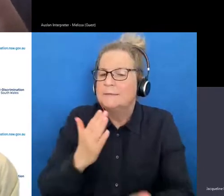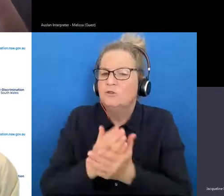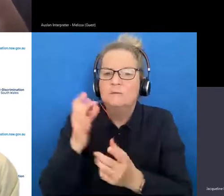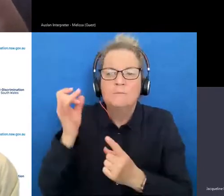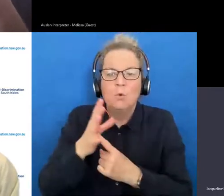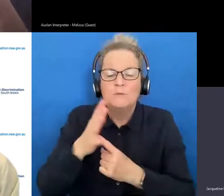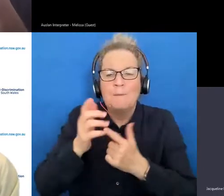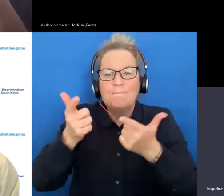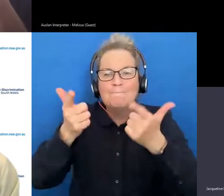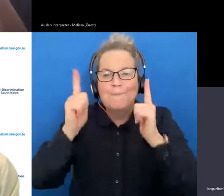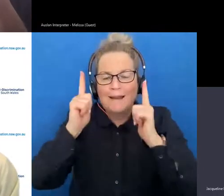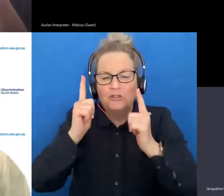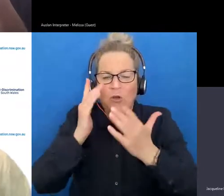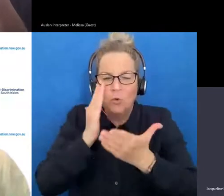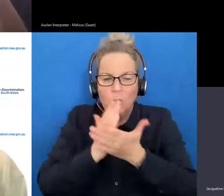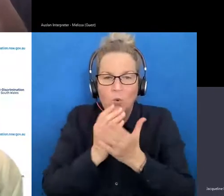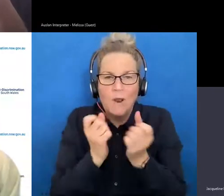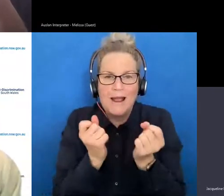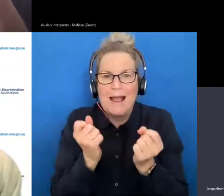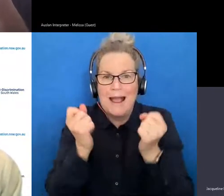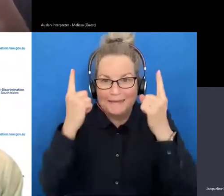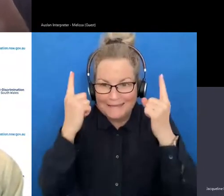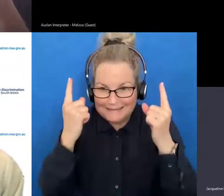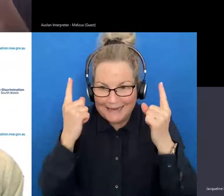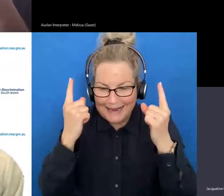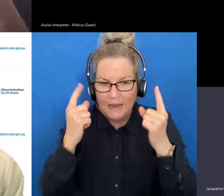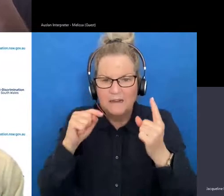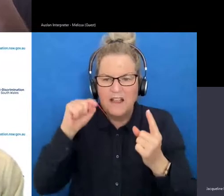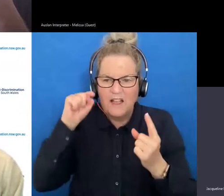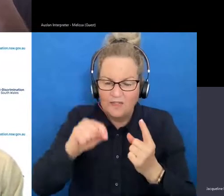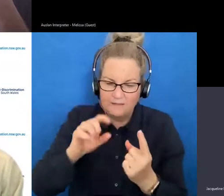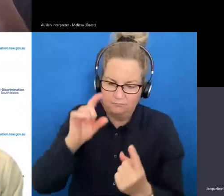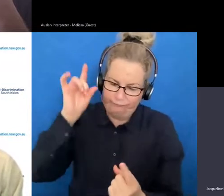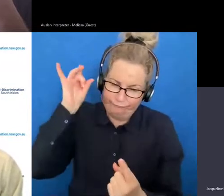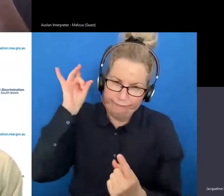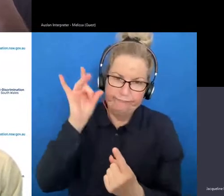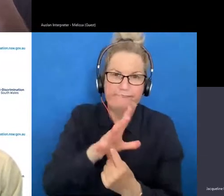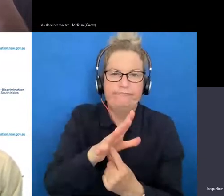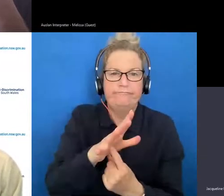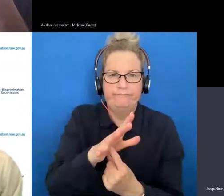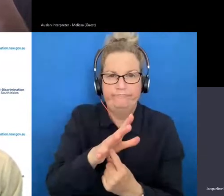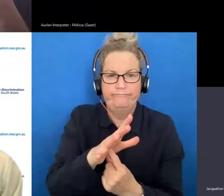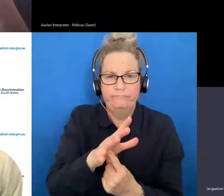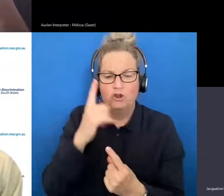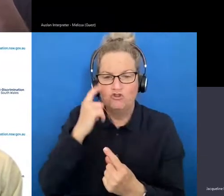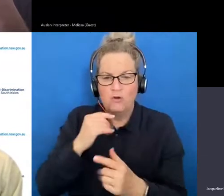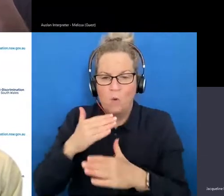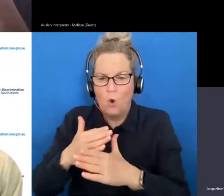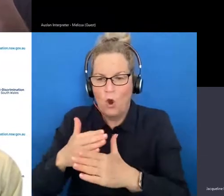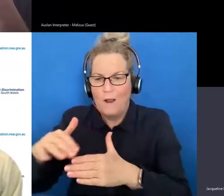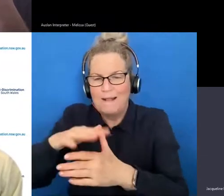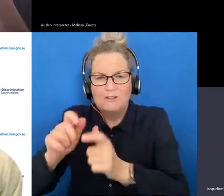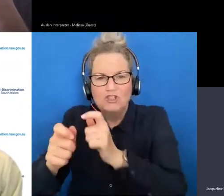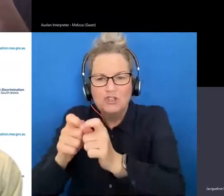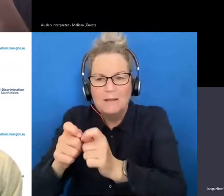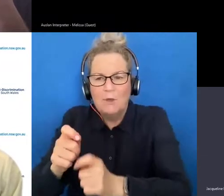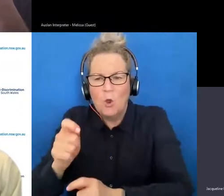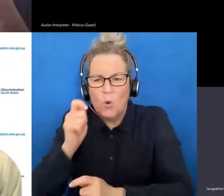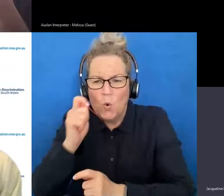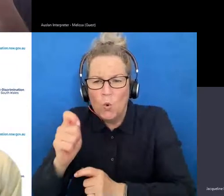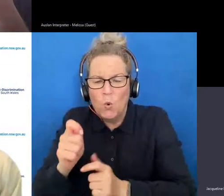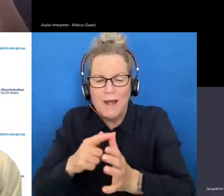managers understand the need that this is essential and try to get those workplace adjustments as soon